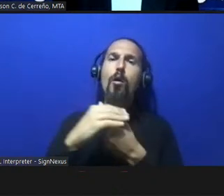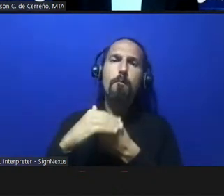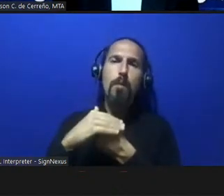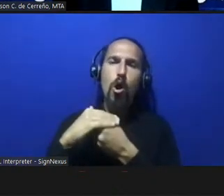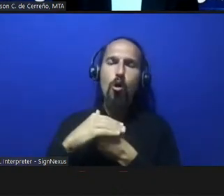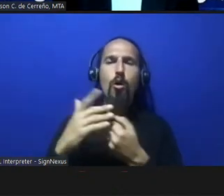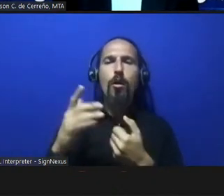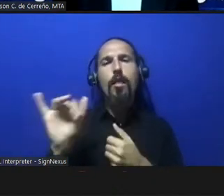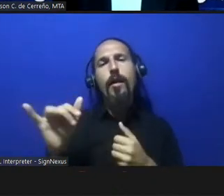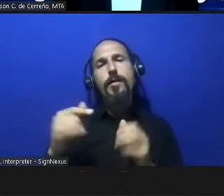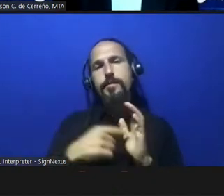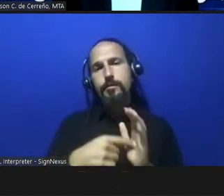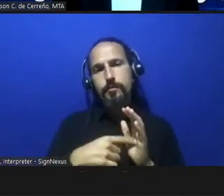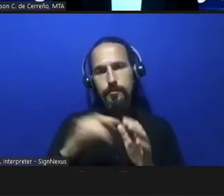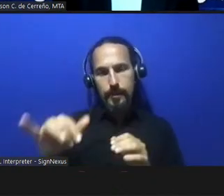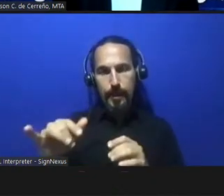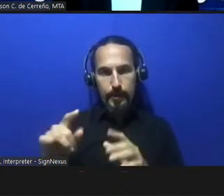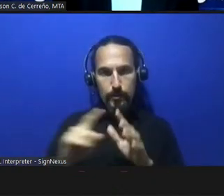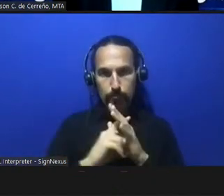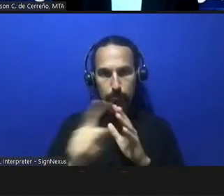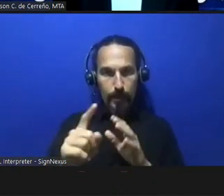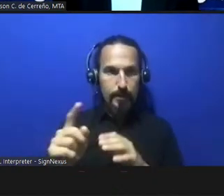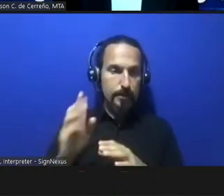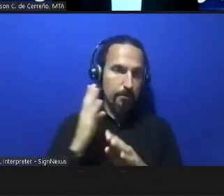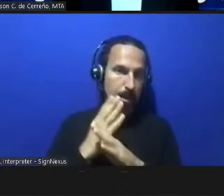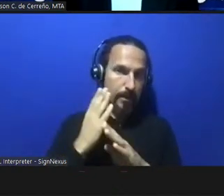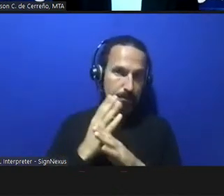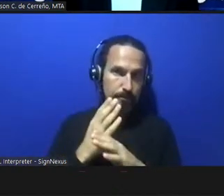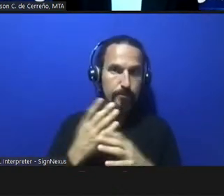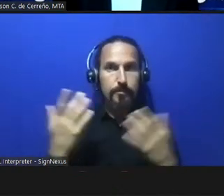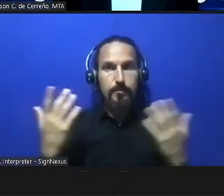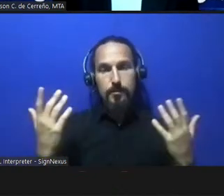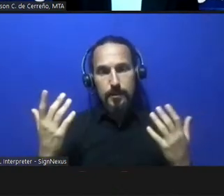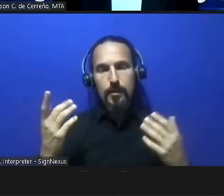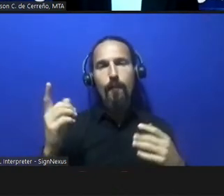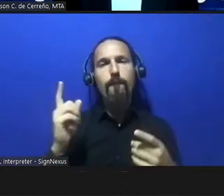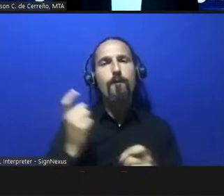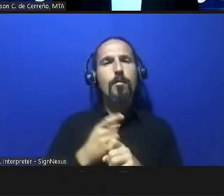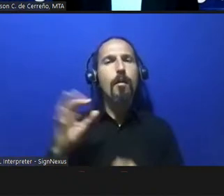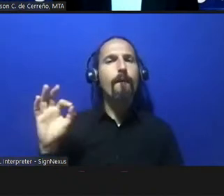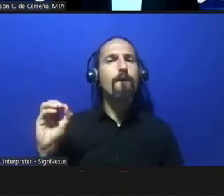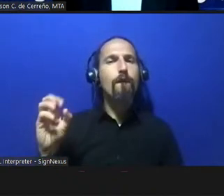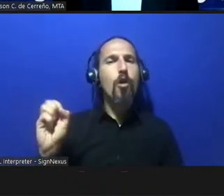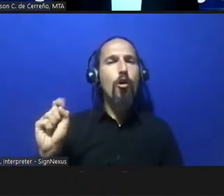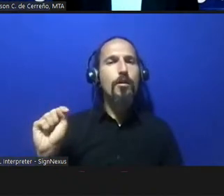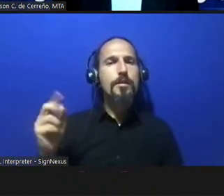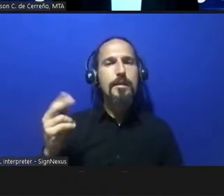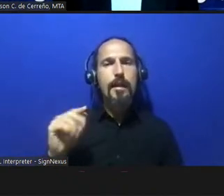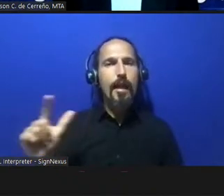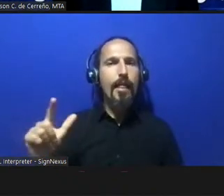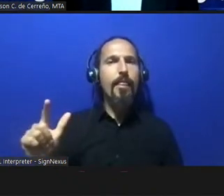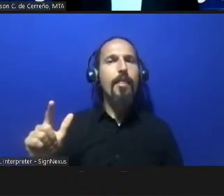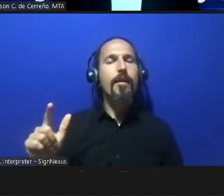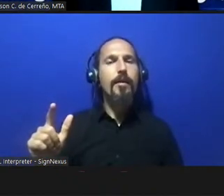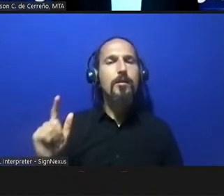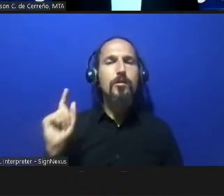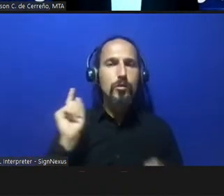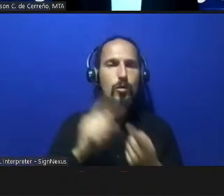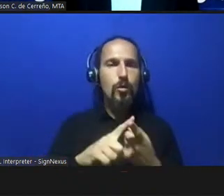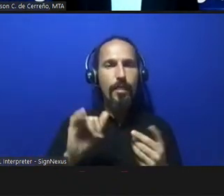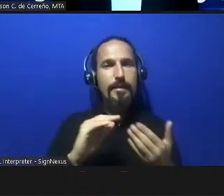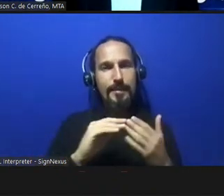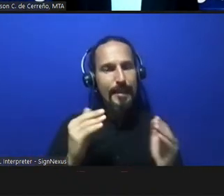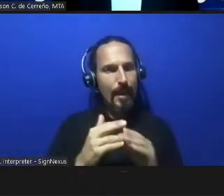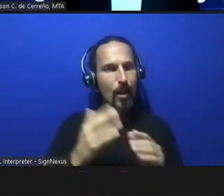example the express buses go from let's say forest hills or fresh meadows directly into the city why can't